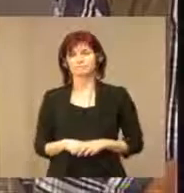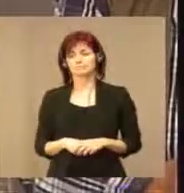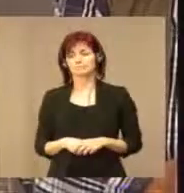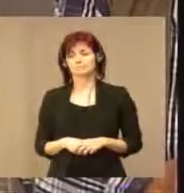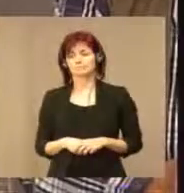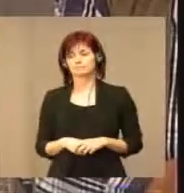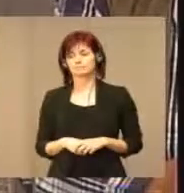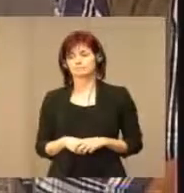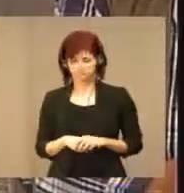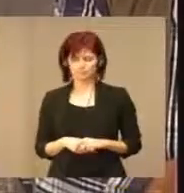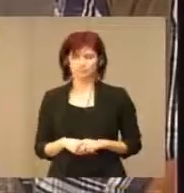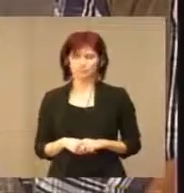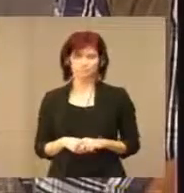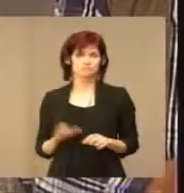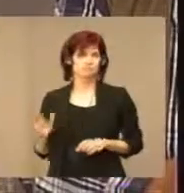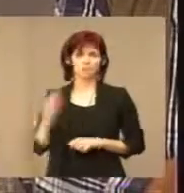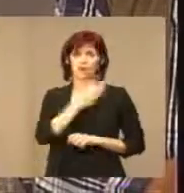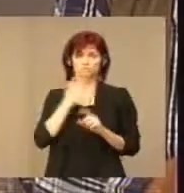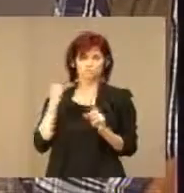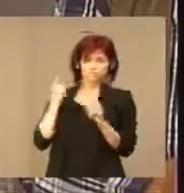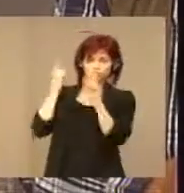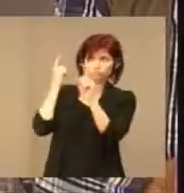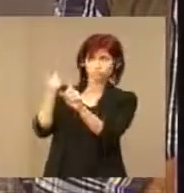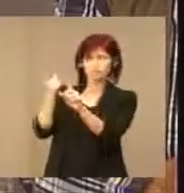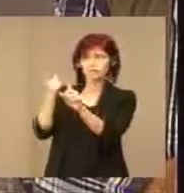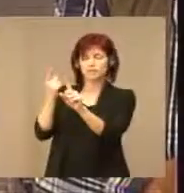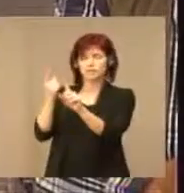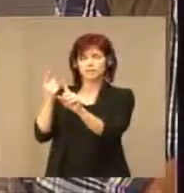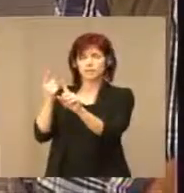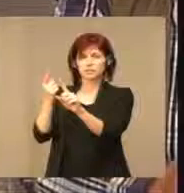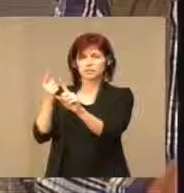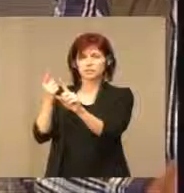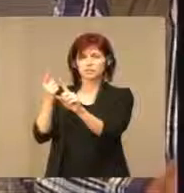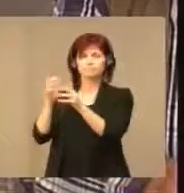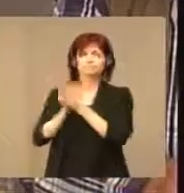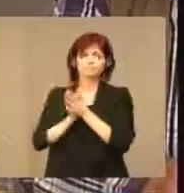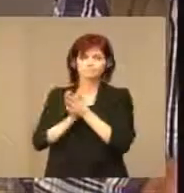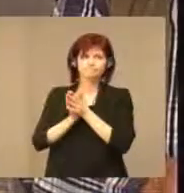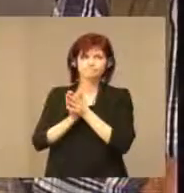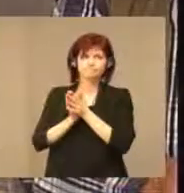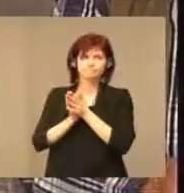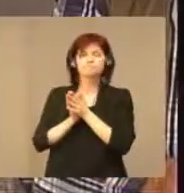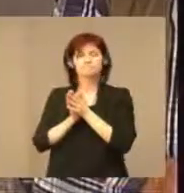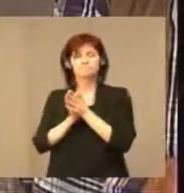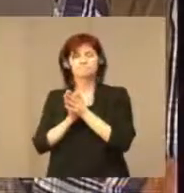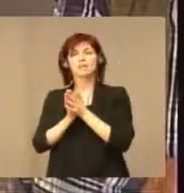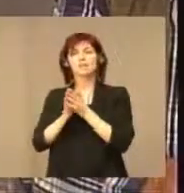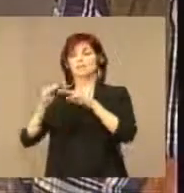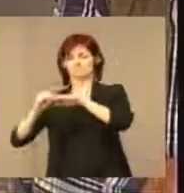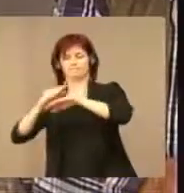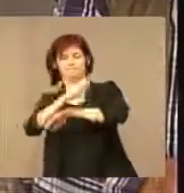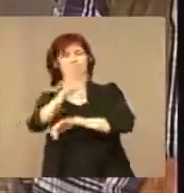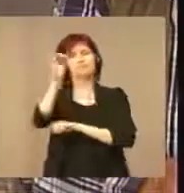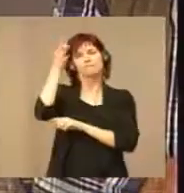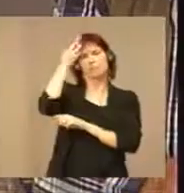Part of what we're trying to do is be conscious of, we're going to work on federal legislation,